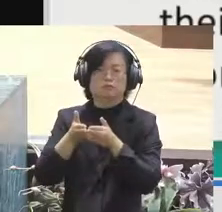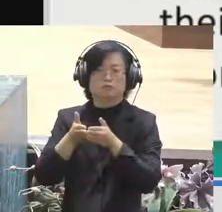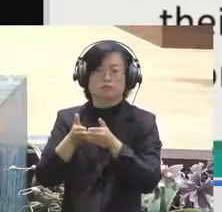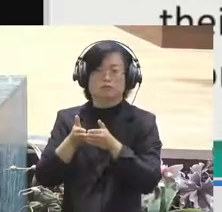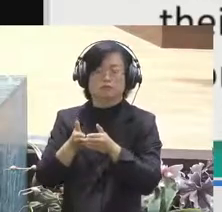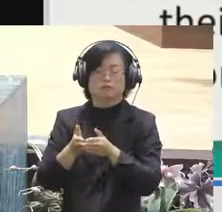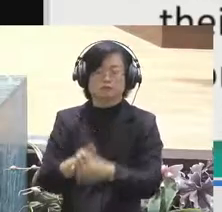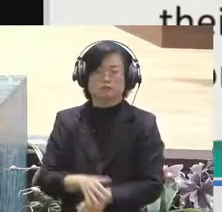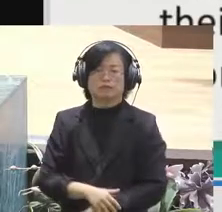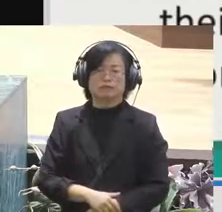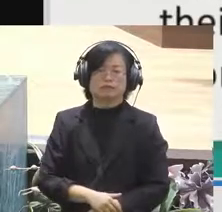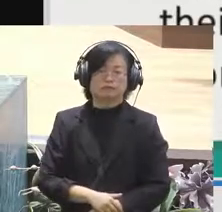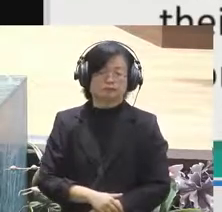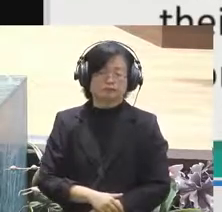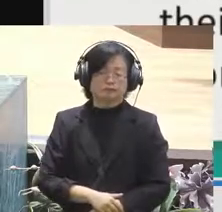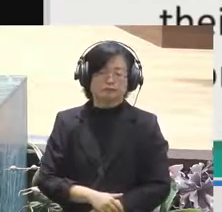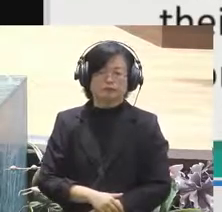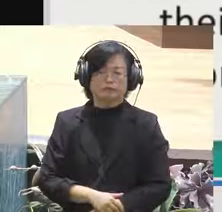we have drafted a strategy.